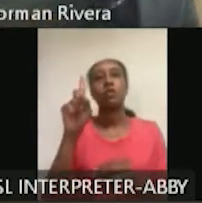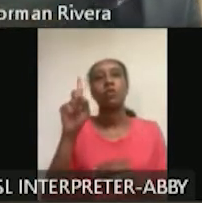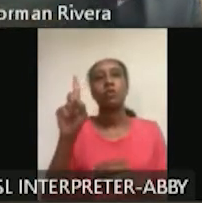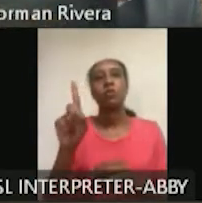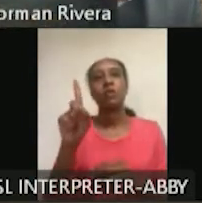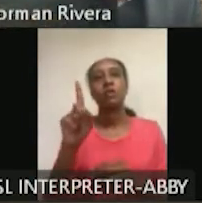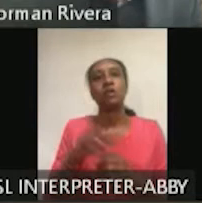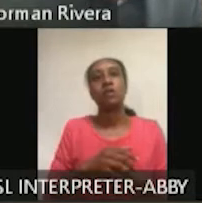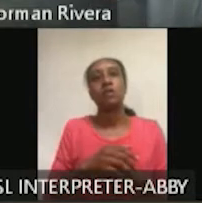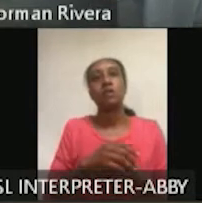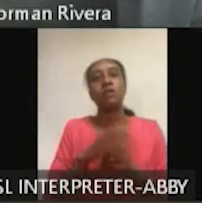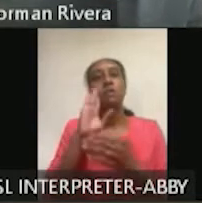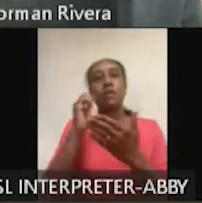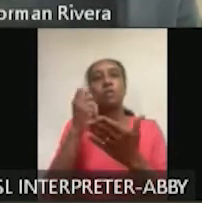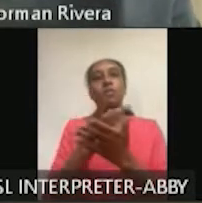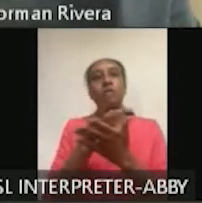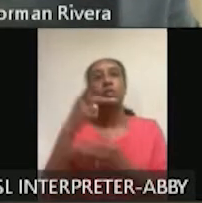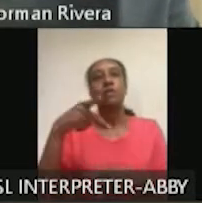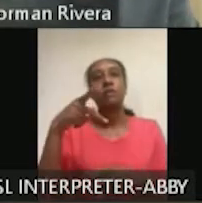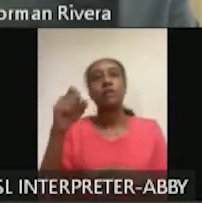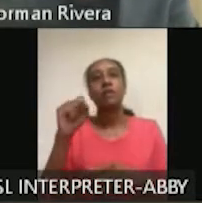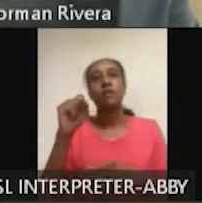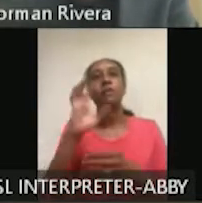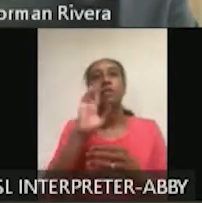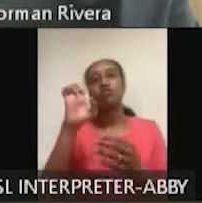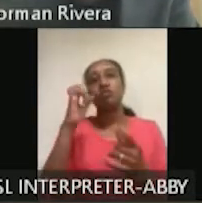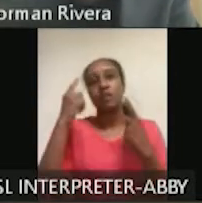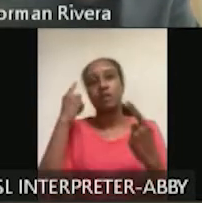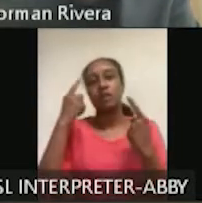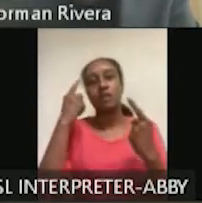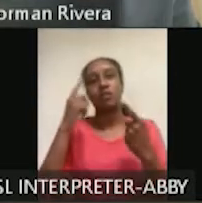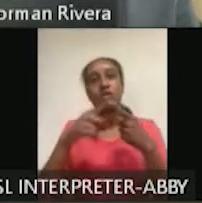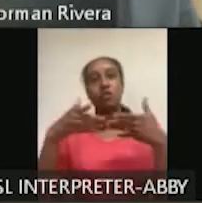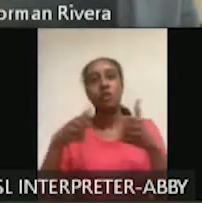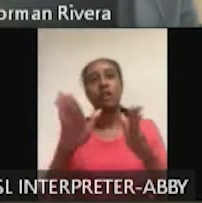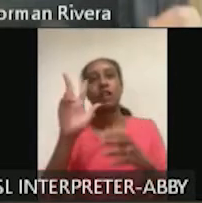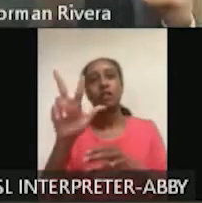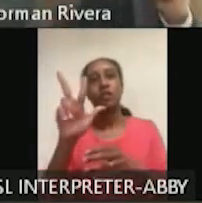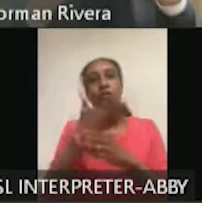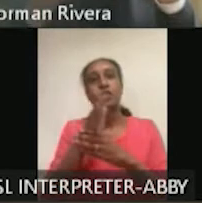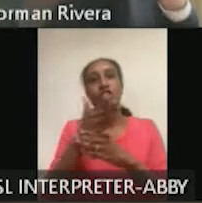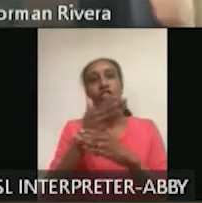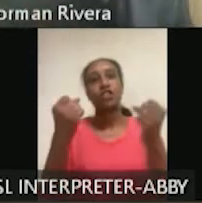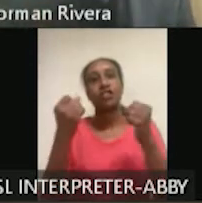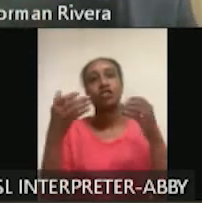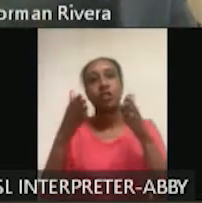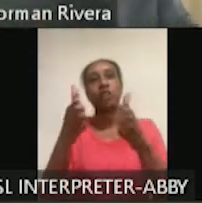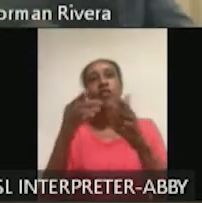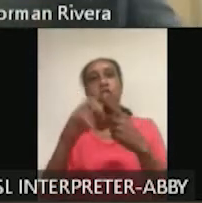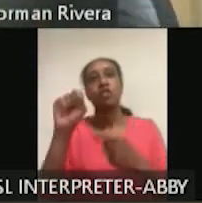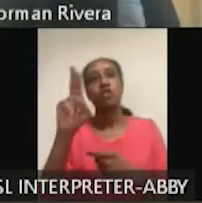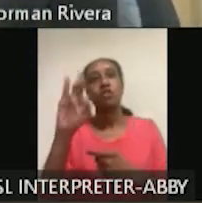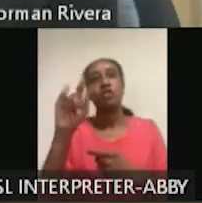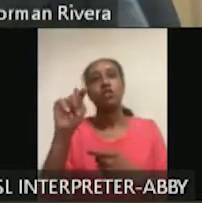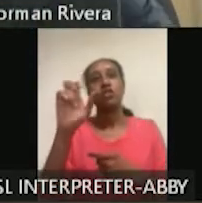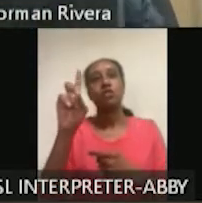15-111 and the approved PBS be reconsidered to allow three shared driveways to Suitland Road to